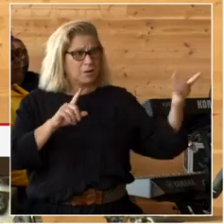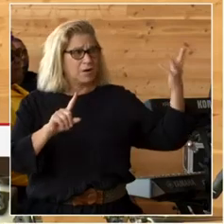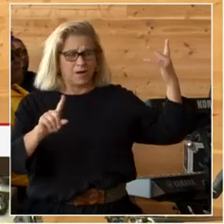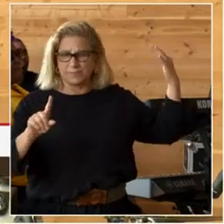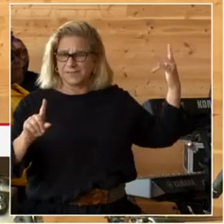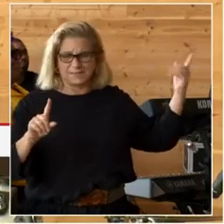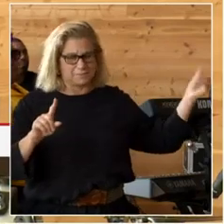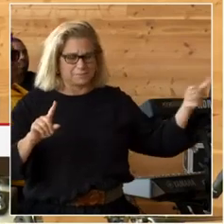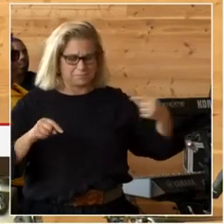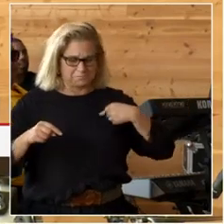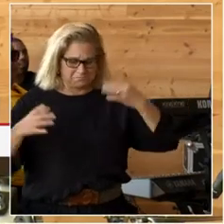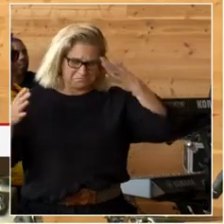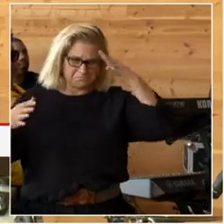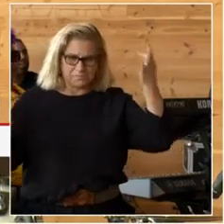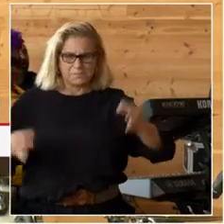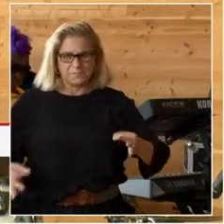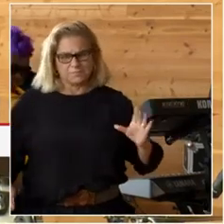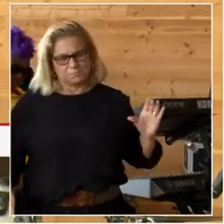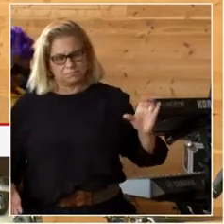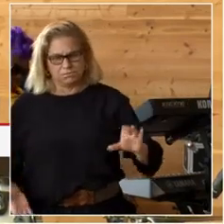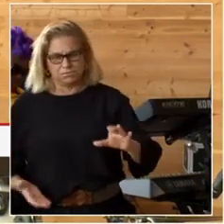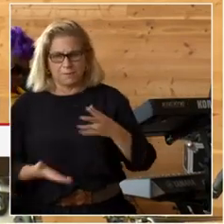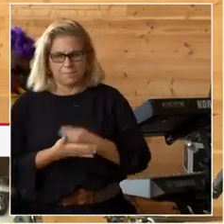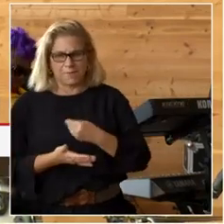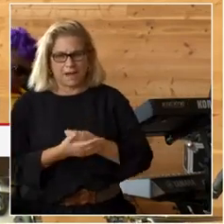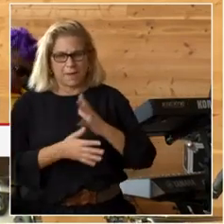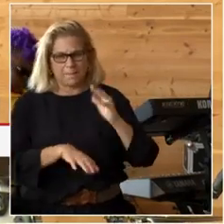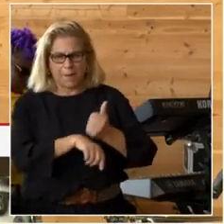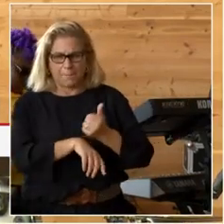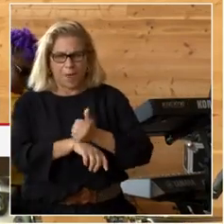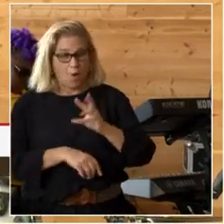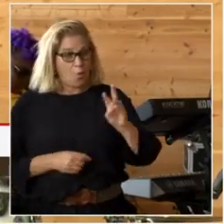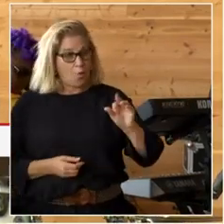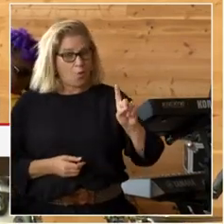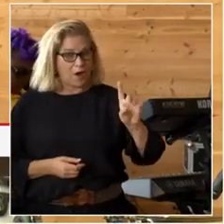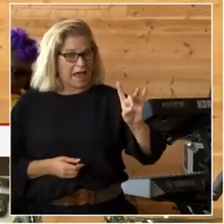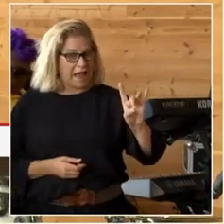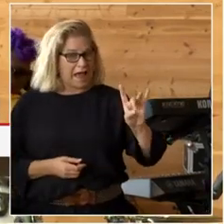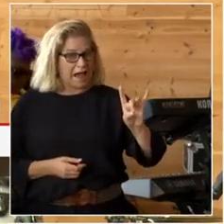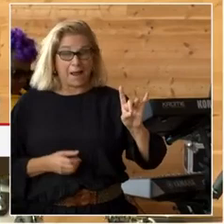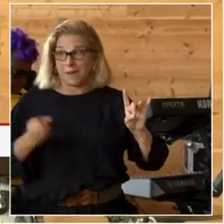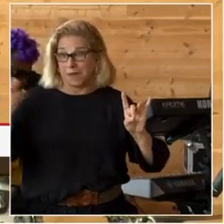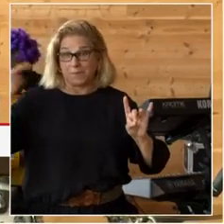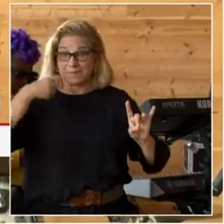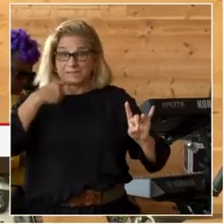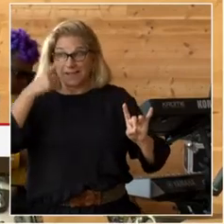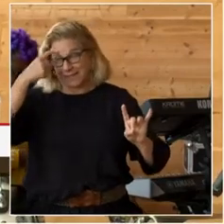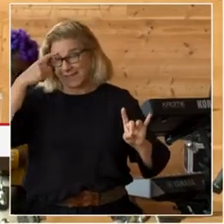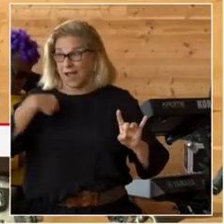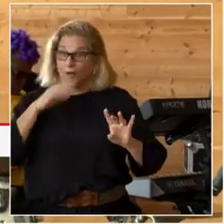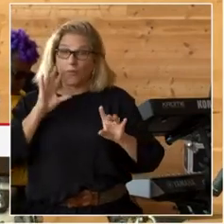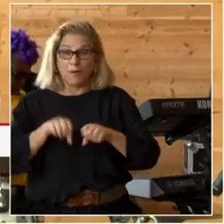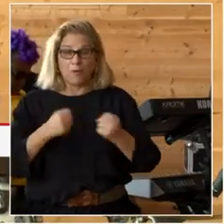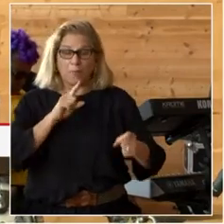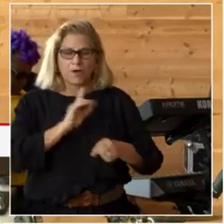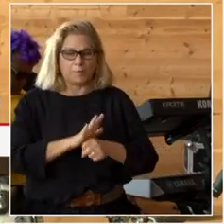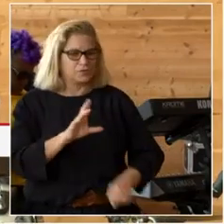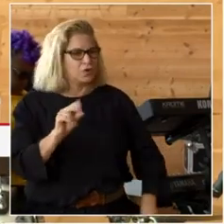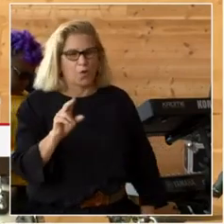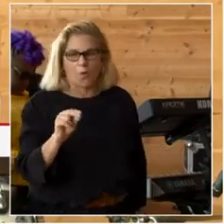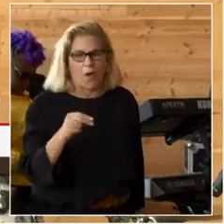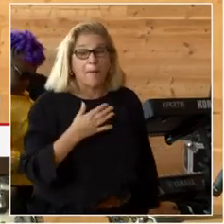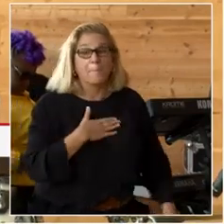it was my promise to Ward 8, that you would never say that I broke a promise. And our promise was